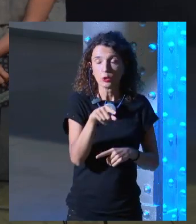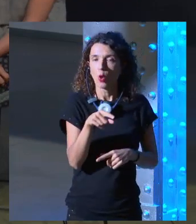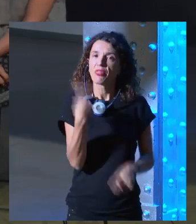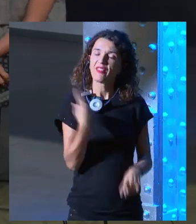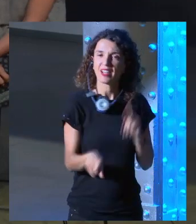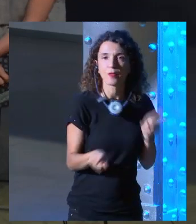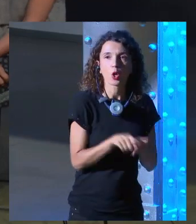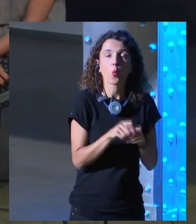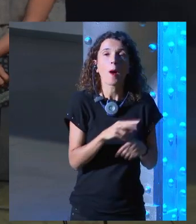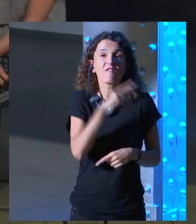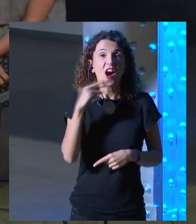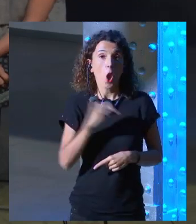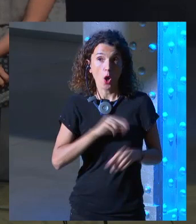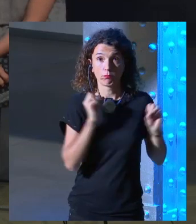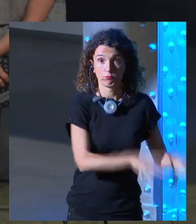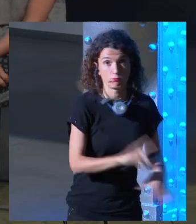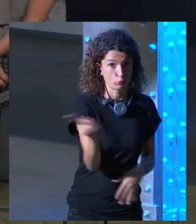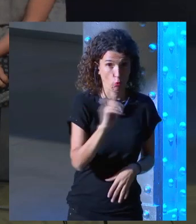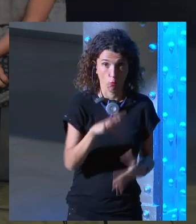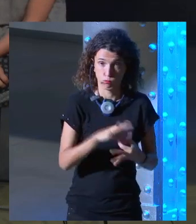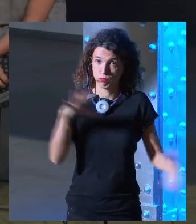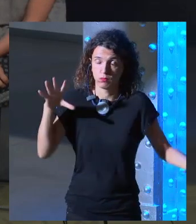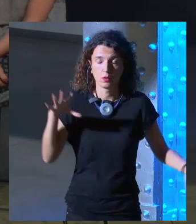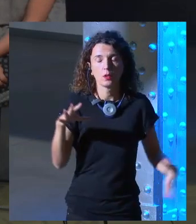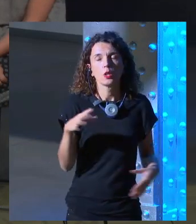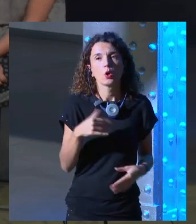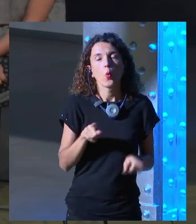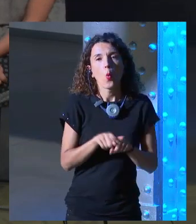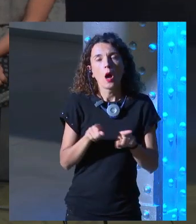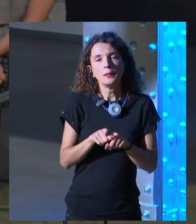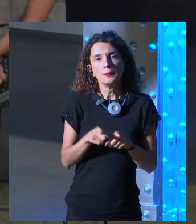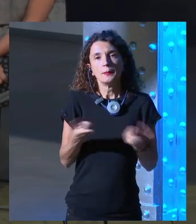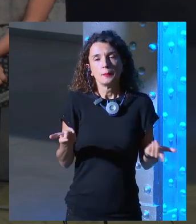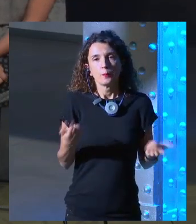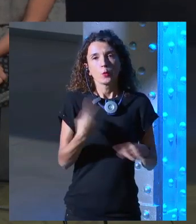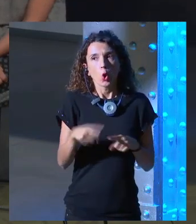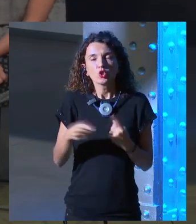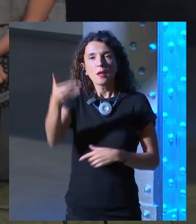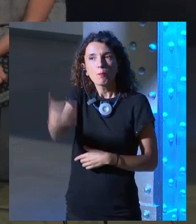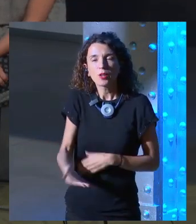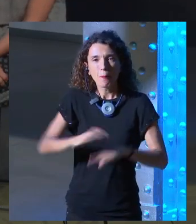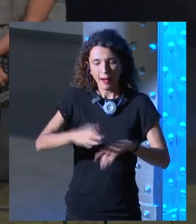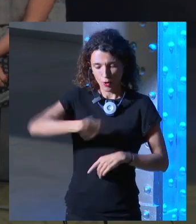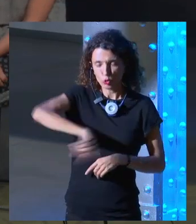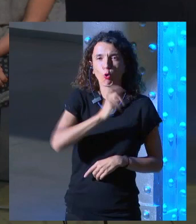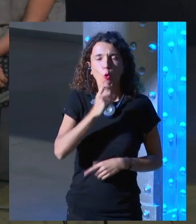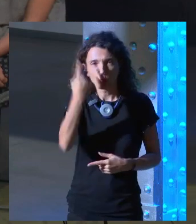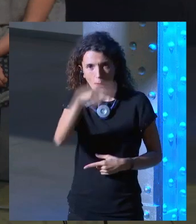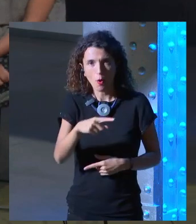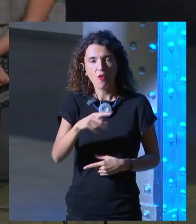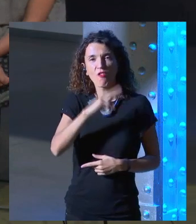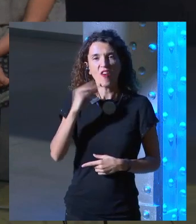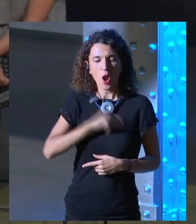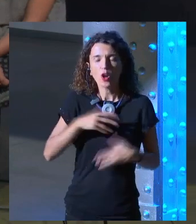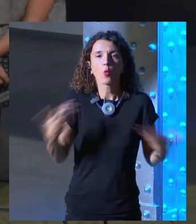well, how do you get a personal value system? How do you know what things are important to you, what you believe in, what you want to stand up for,